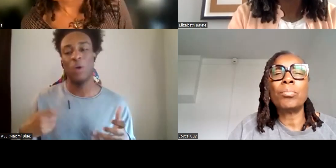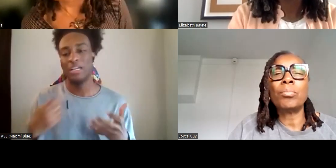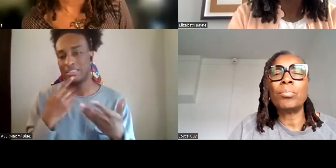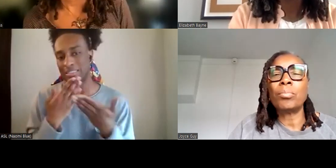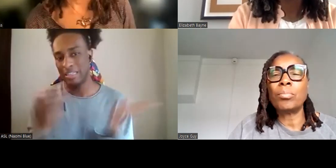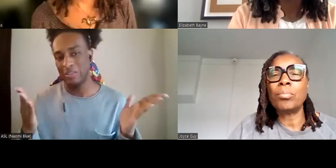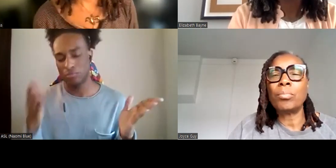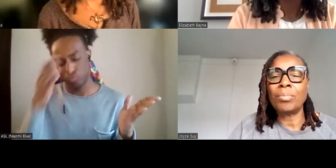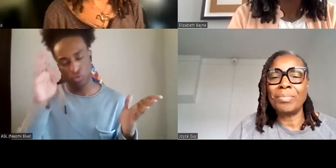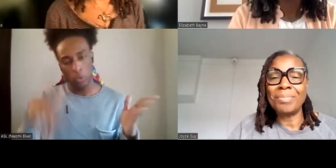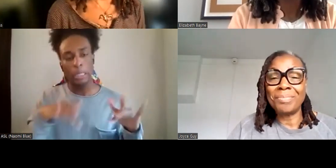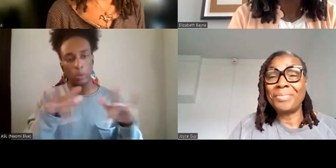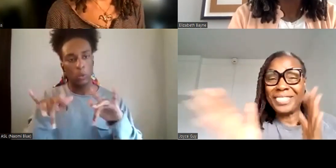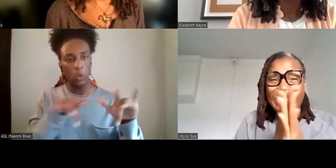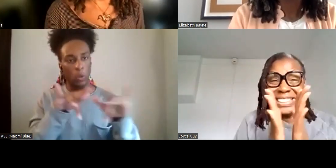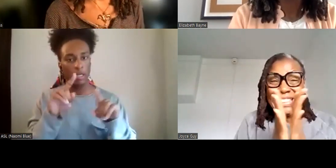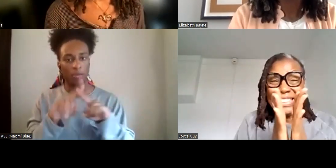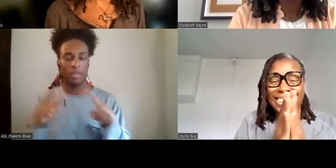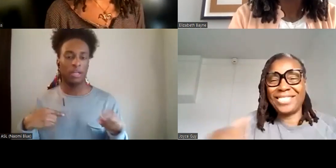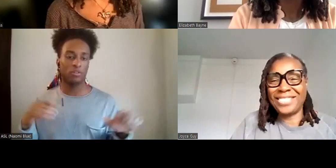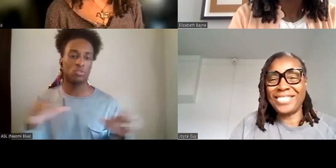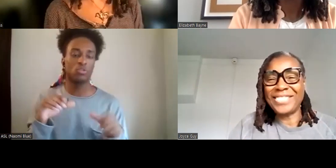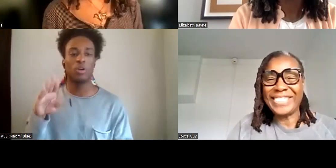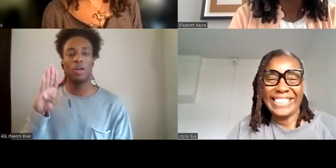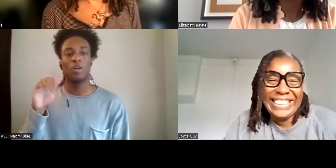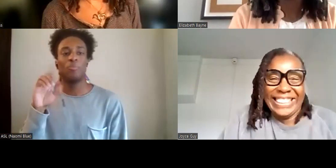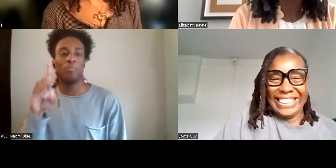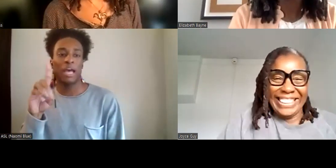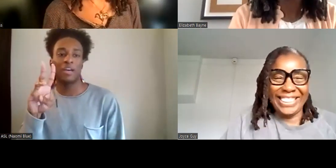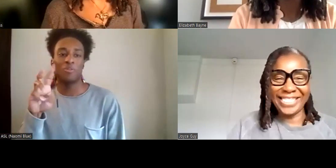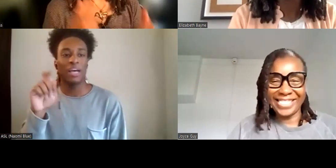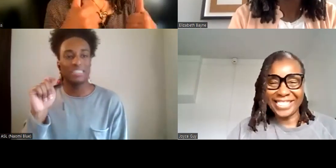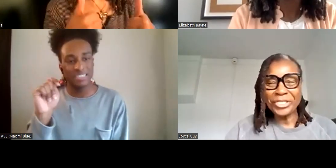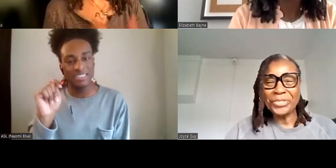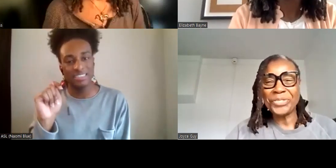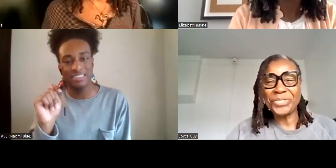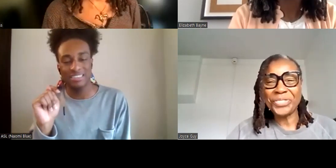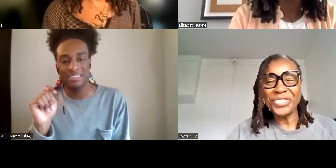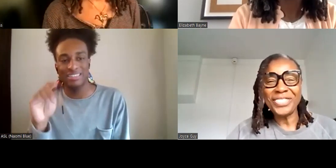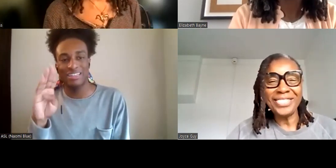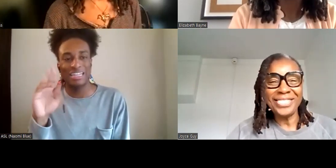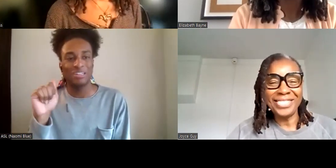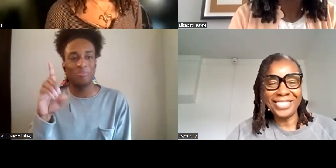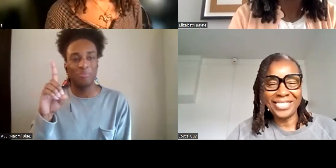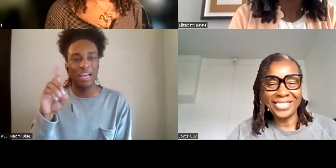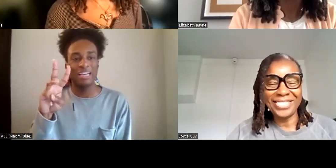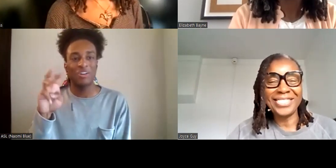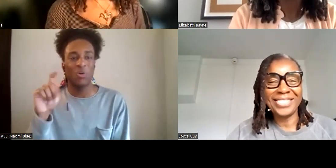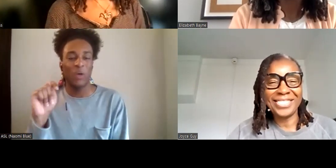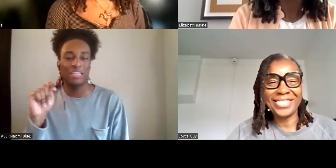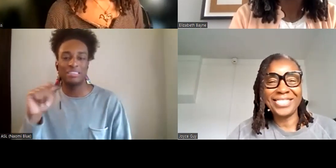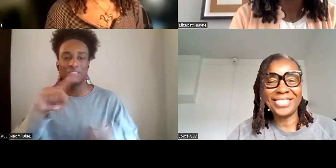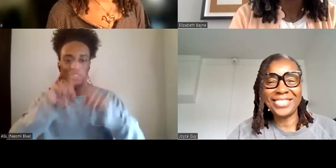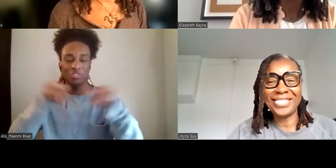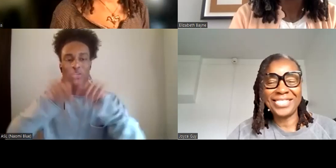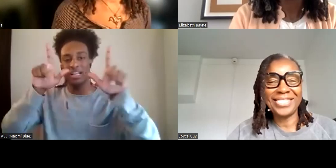a BADWEST a BADWEST screenshot for us all. So